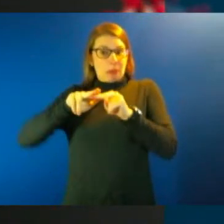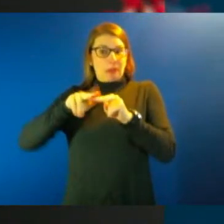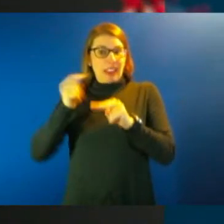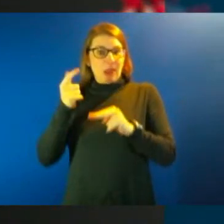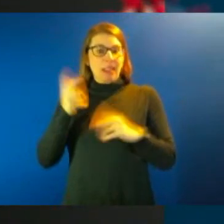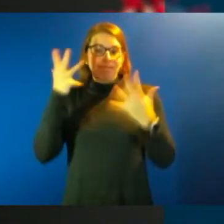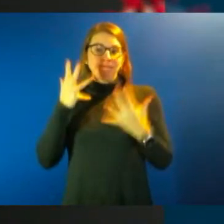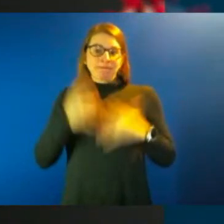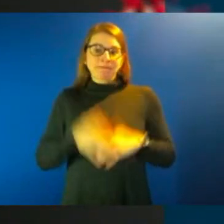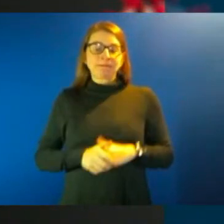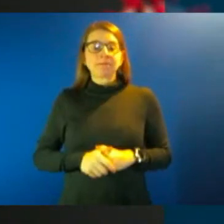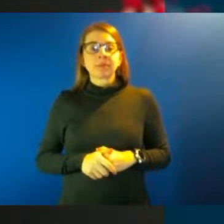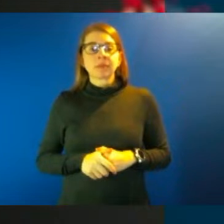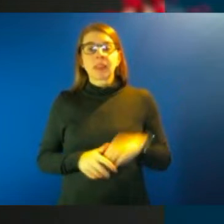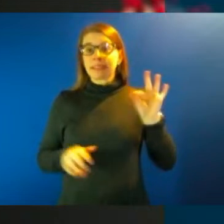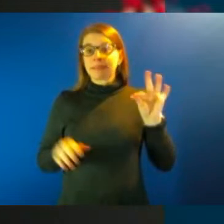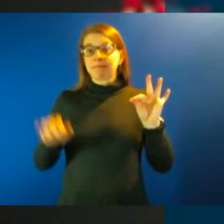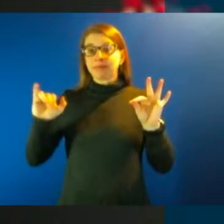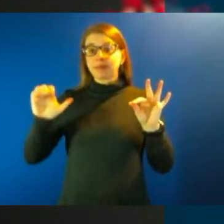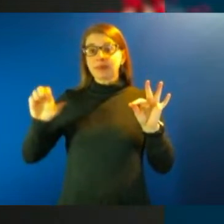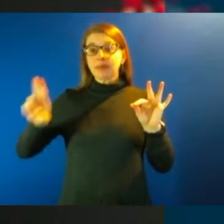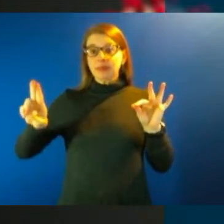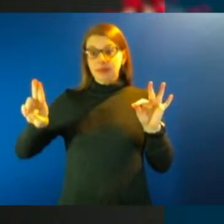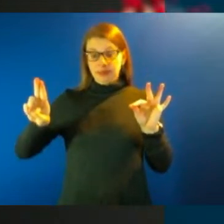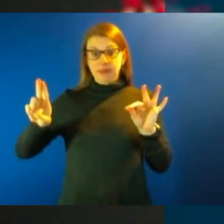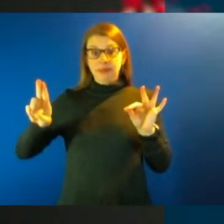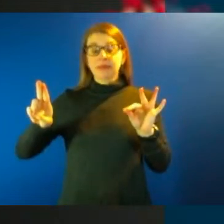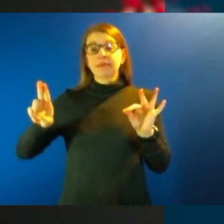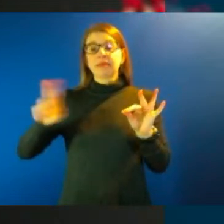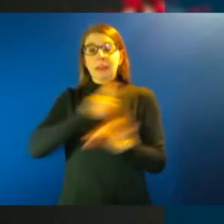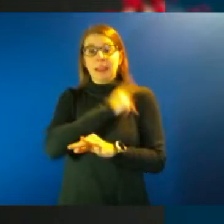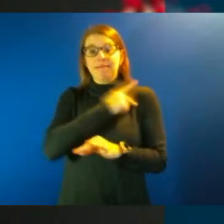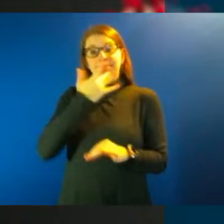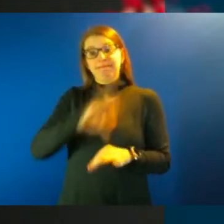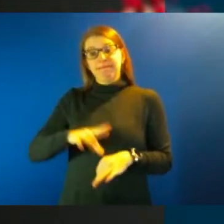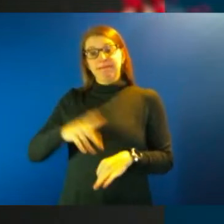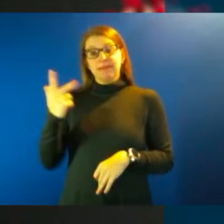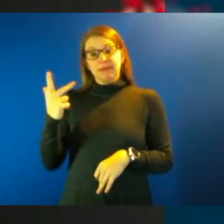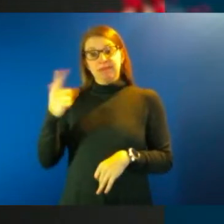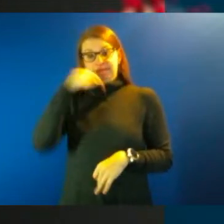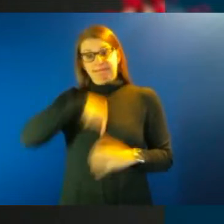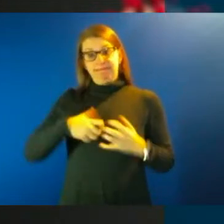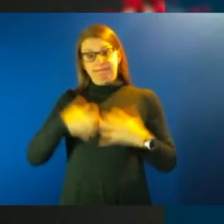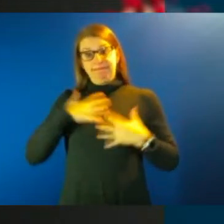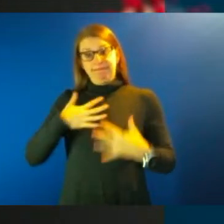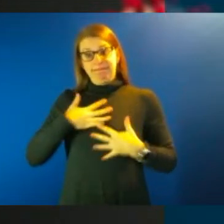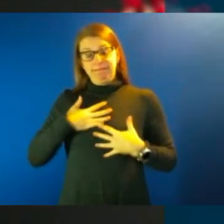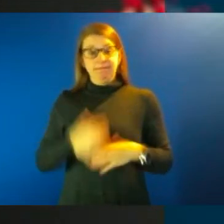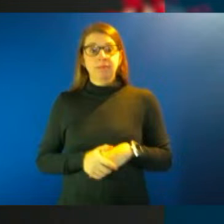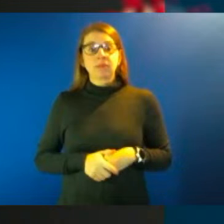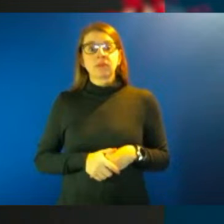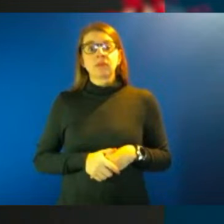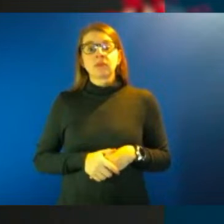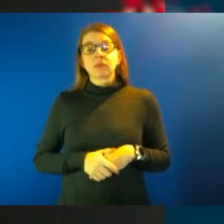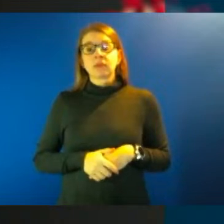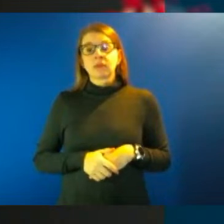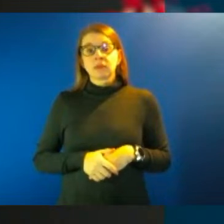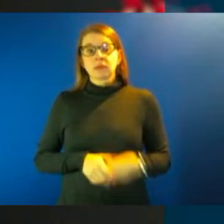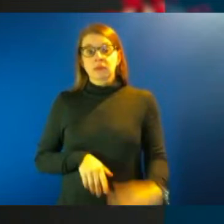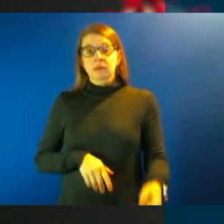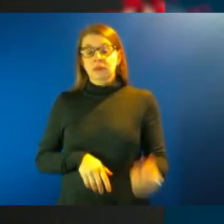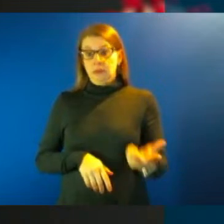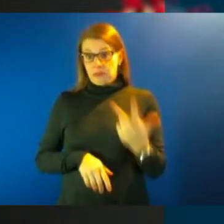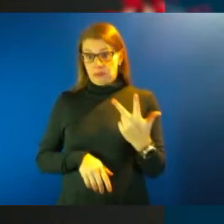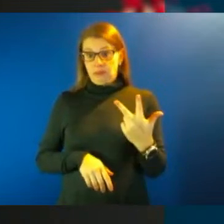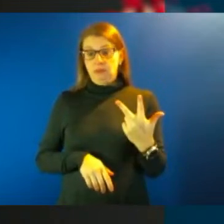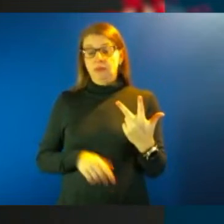unfortunately. 9 ICU patients, luckily only 3 of those are on the ventilator. We have 3 of